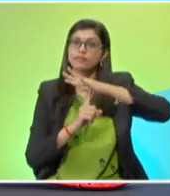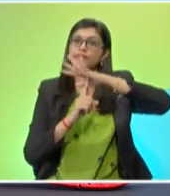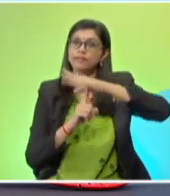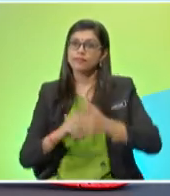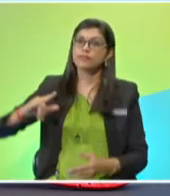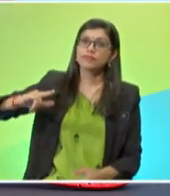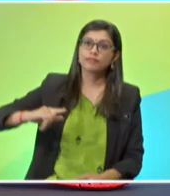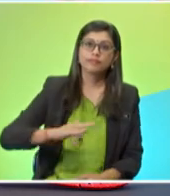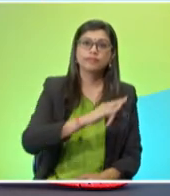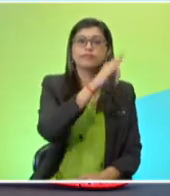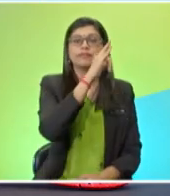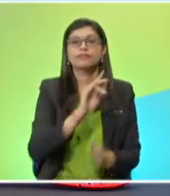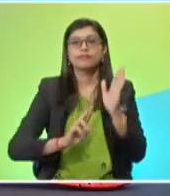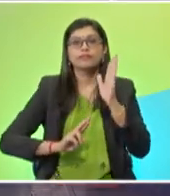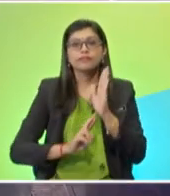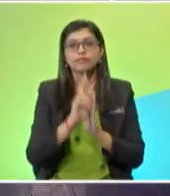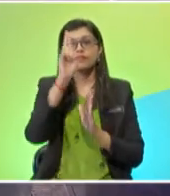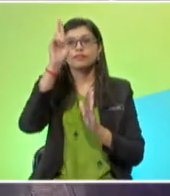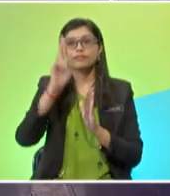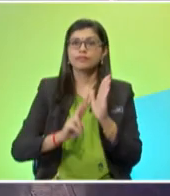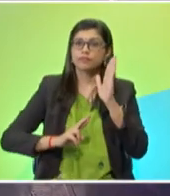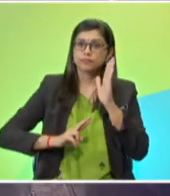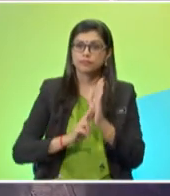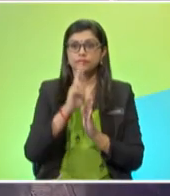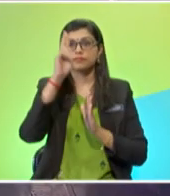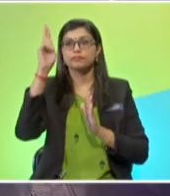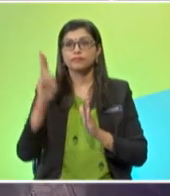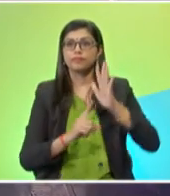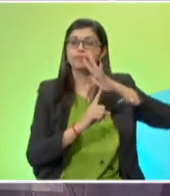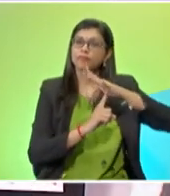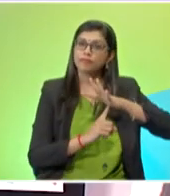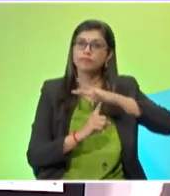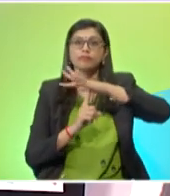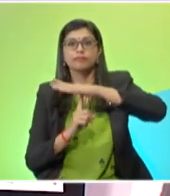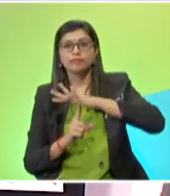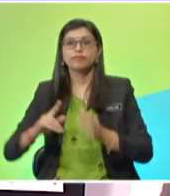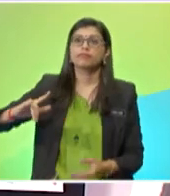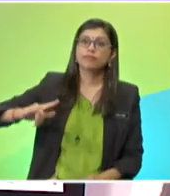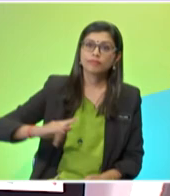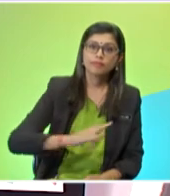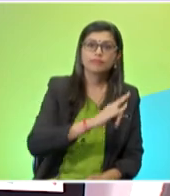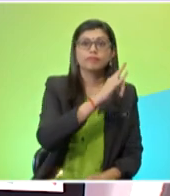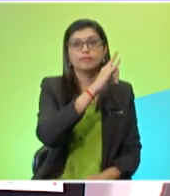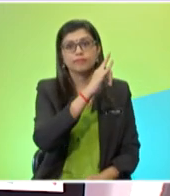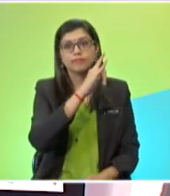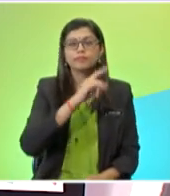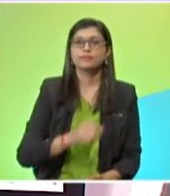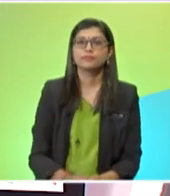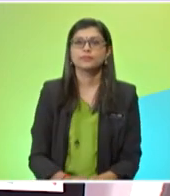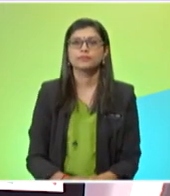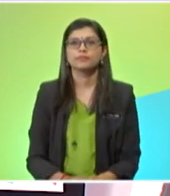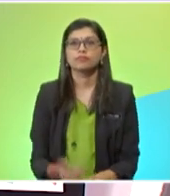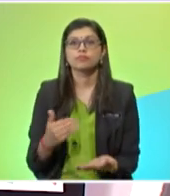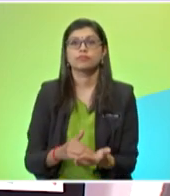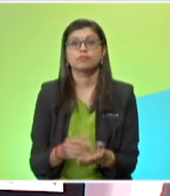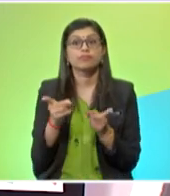helicopter, helicopter, an aeroplane, a rocket, helicopter, helicopter, an aeroplane.